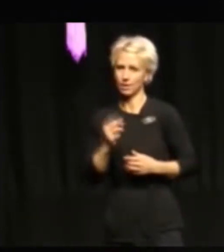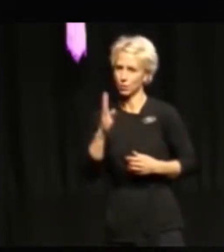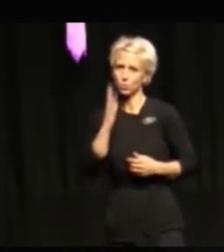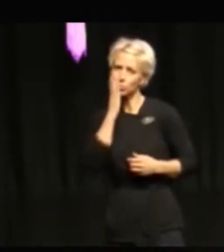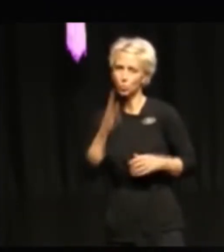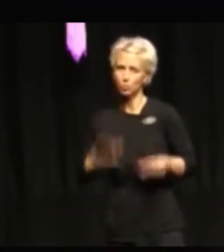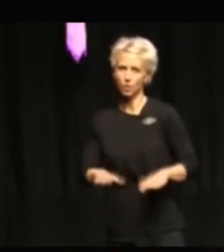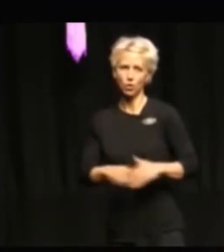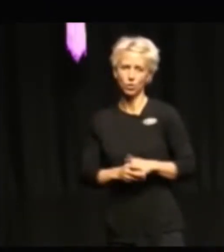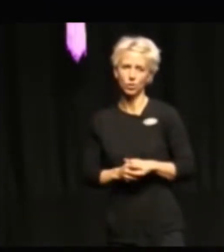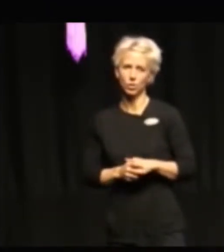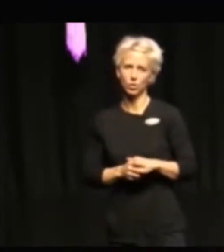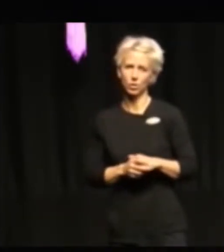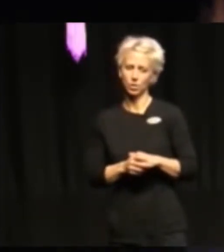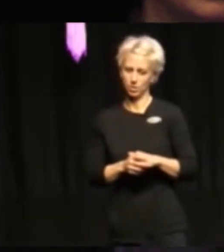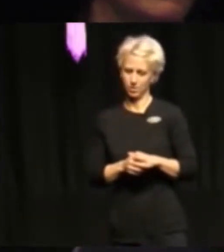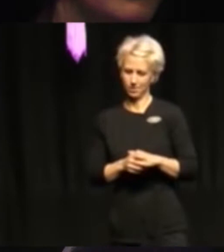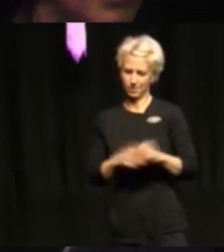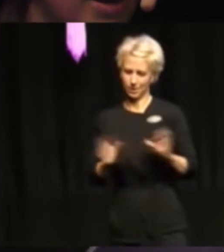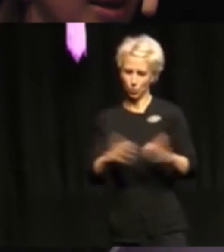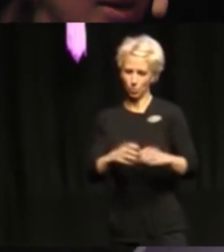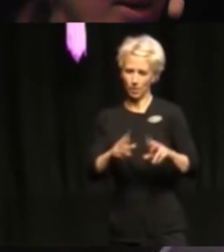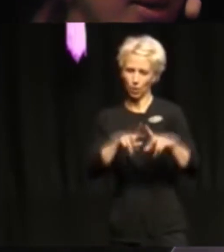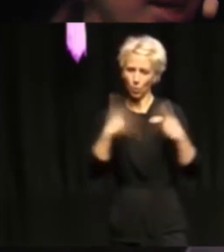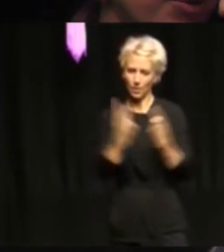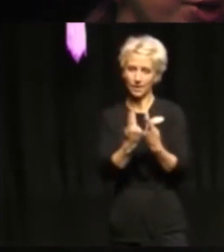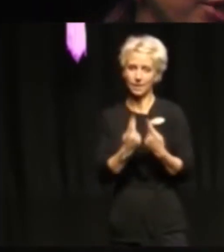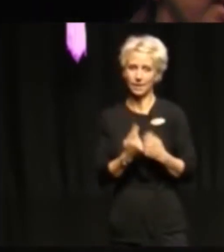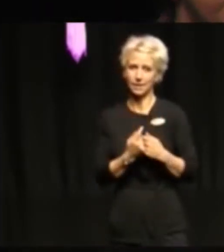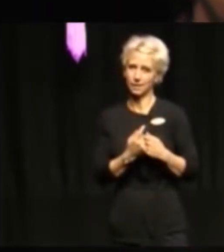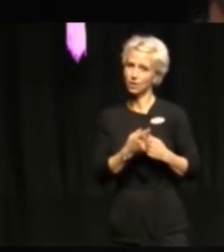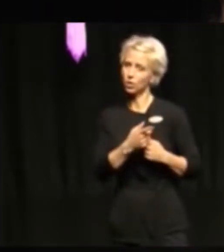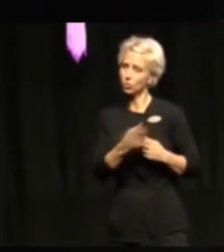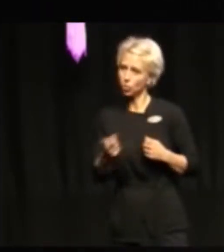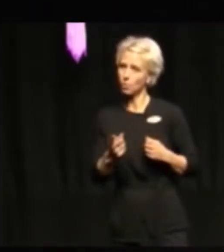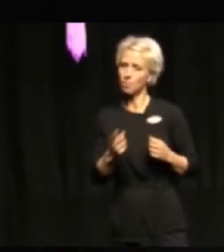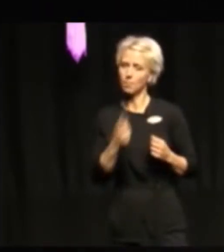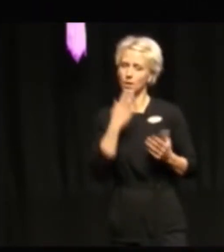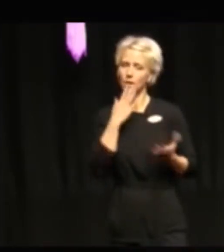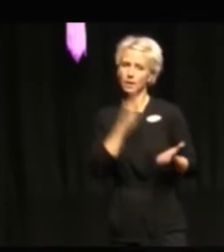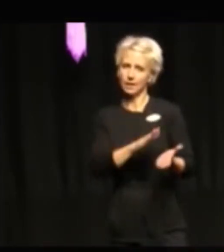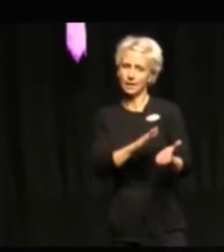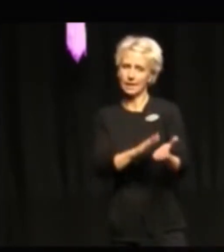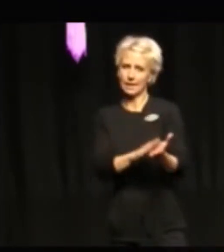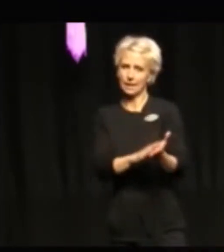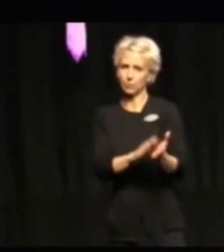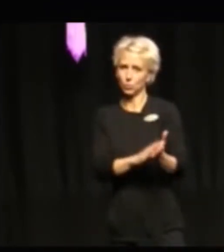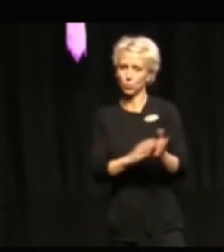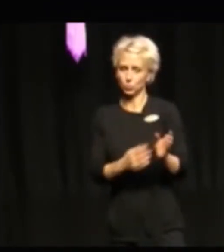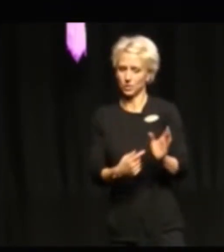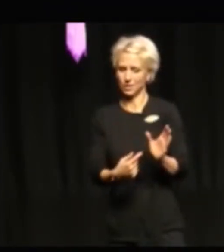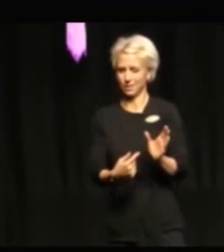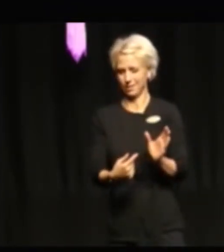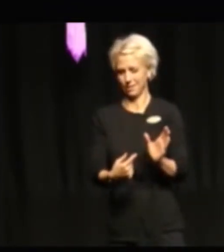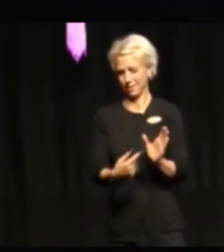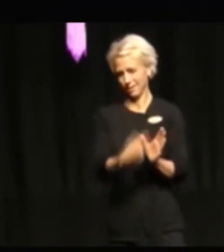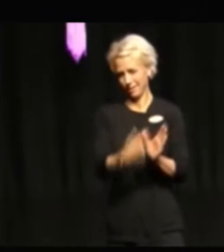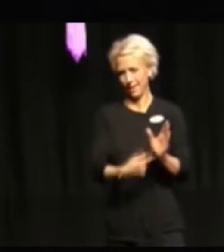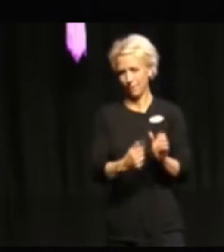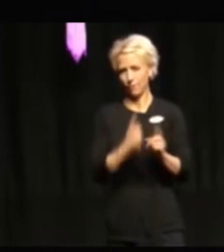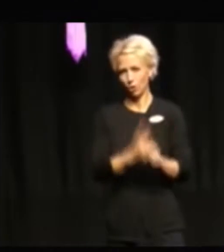the committee, they really gave recommendations in line with the complaint that was made to